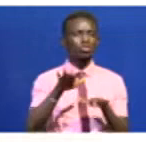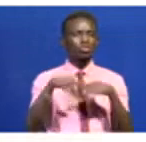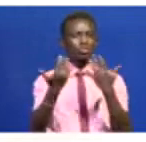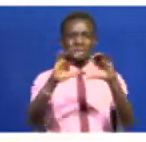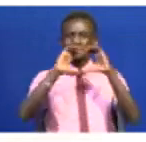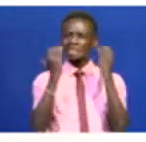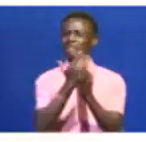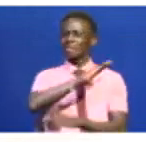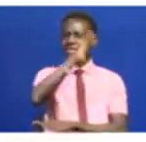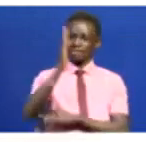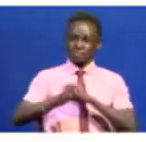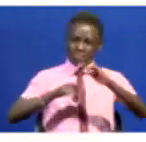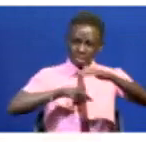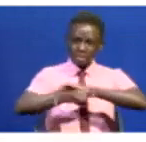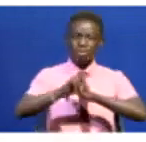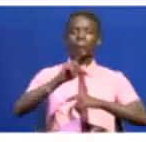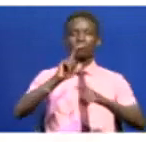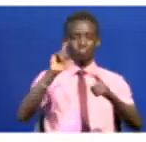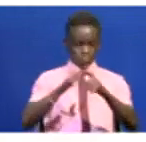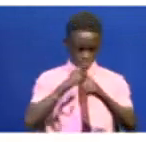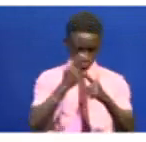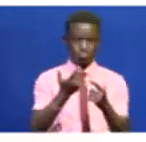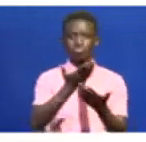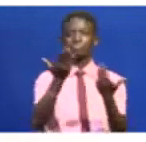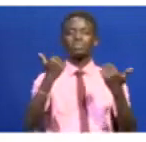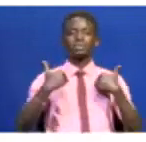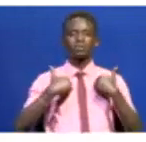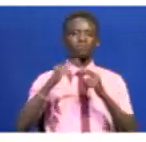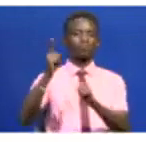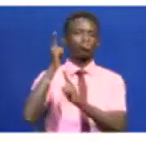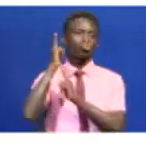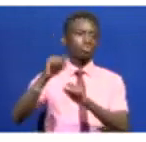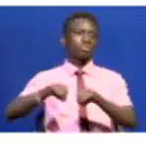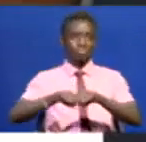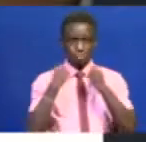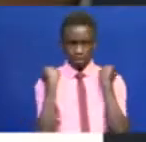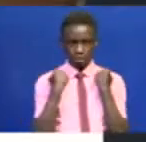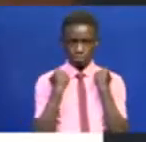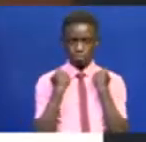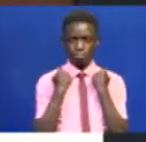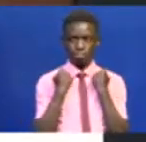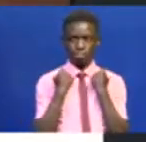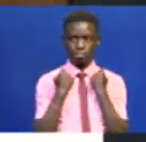sasa hiyo nayo utakuwa umevunja sheria.